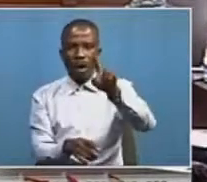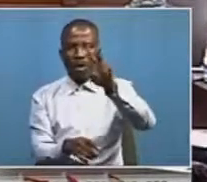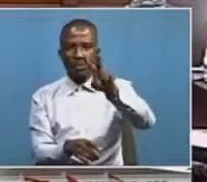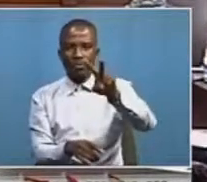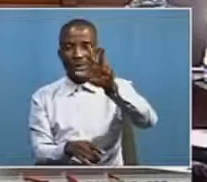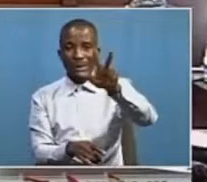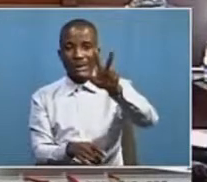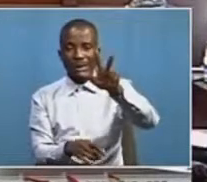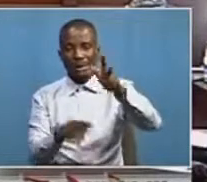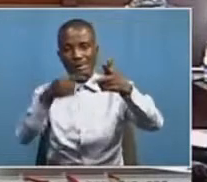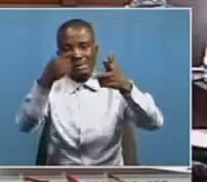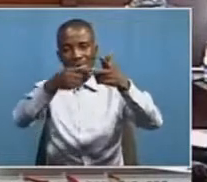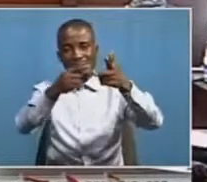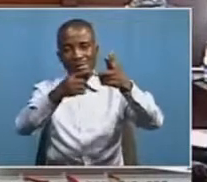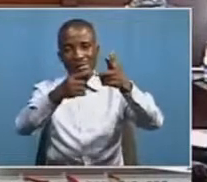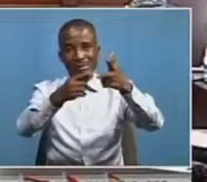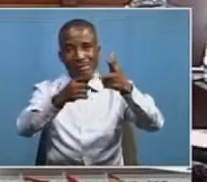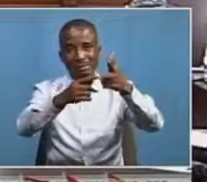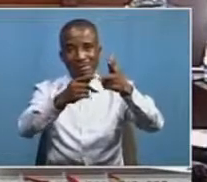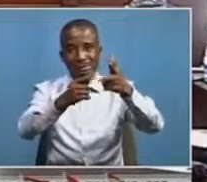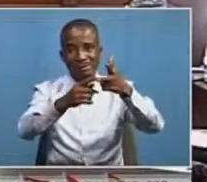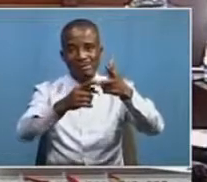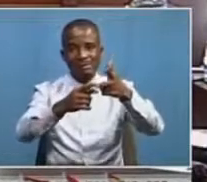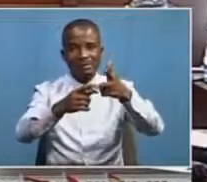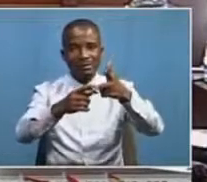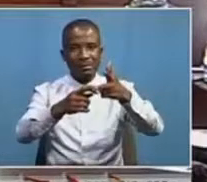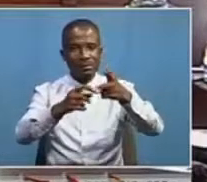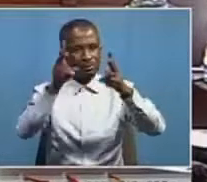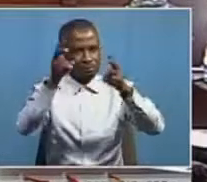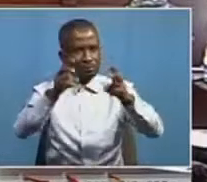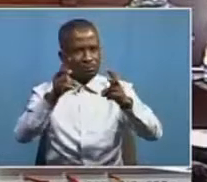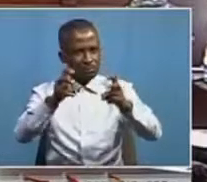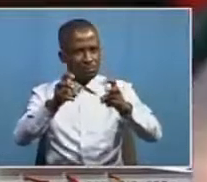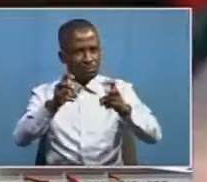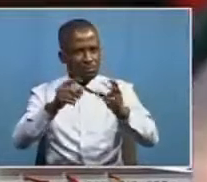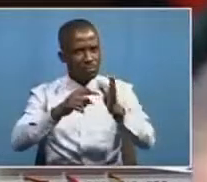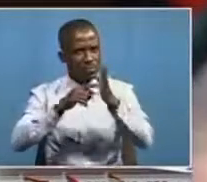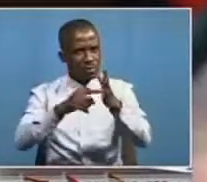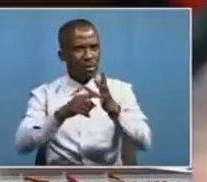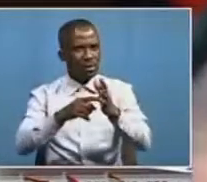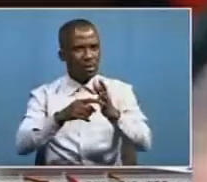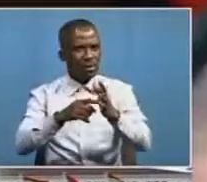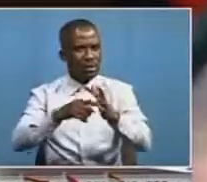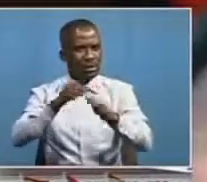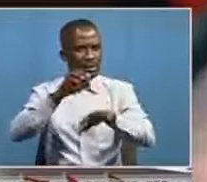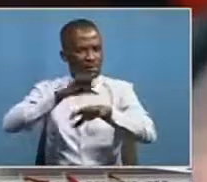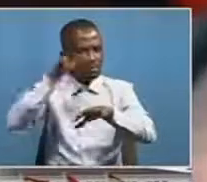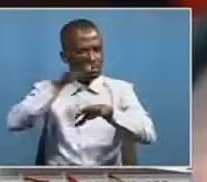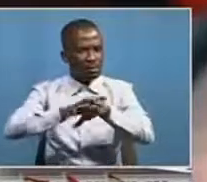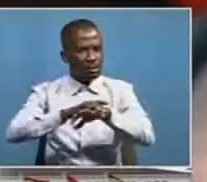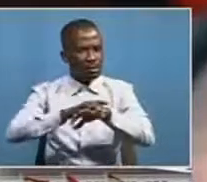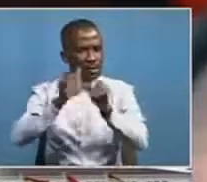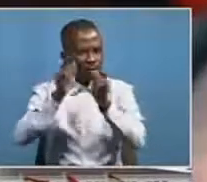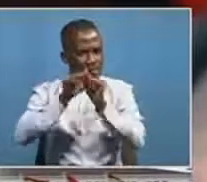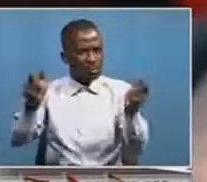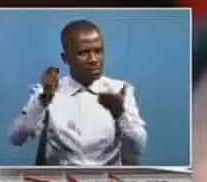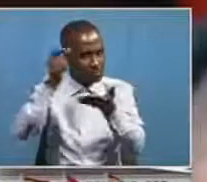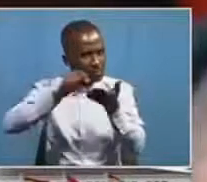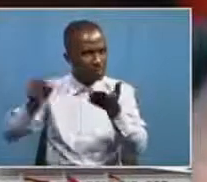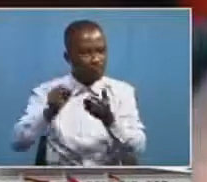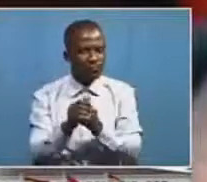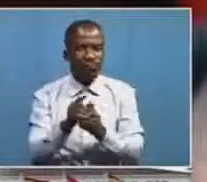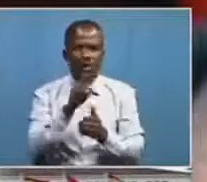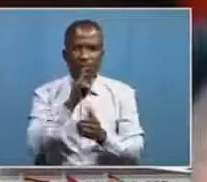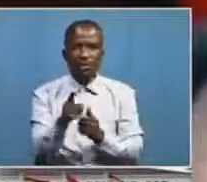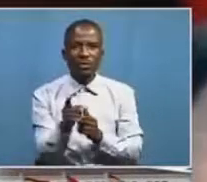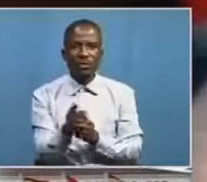one whose testimony appeared to have some relevance in the issues at stake was Mr. Johnson Esiedun Ketia, PW1. He was, in fact, the